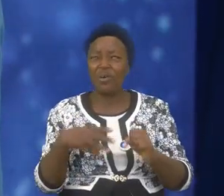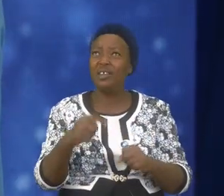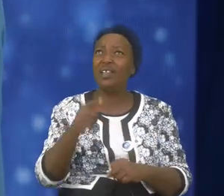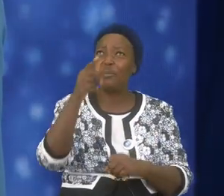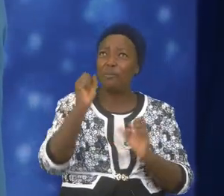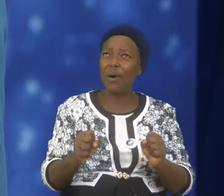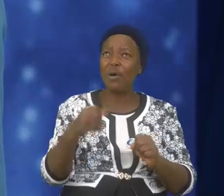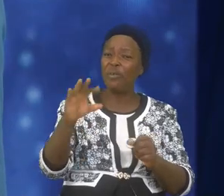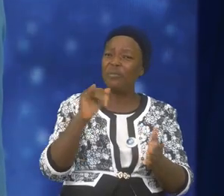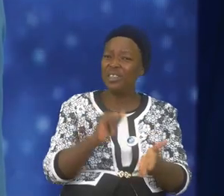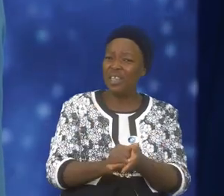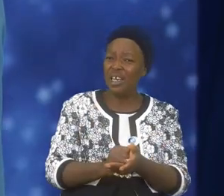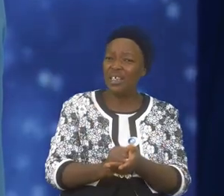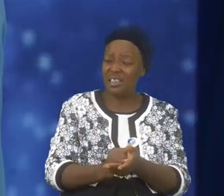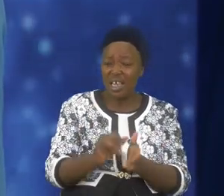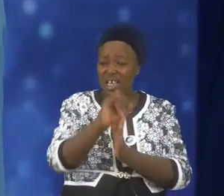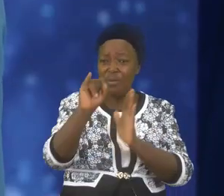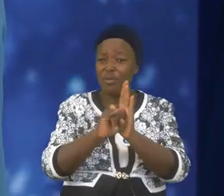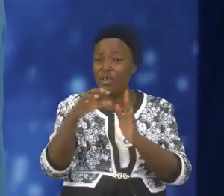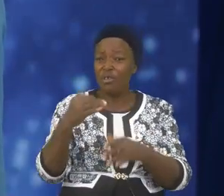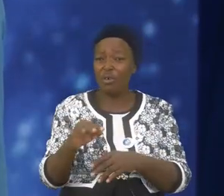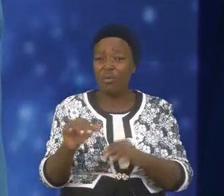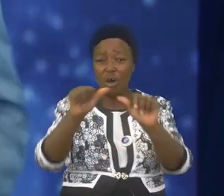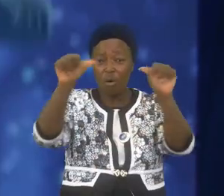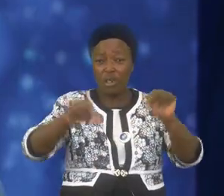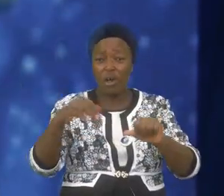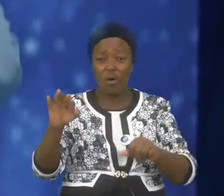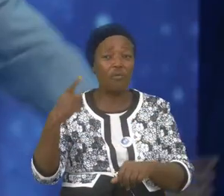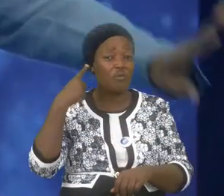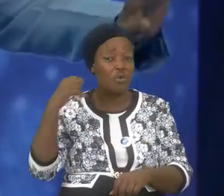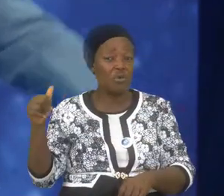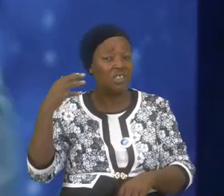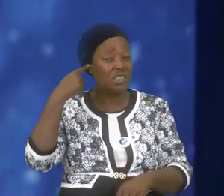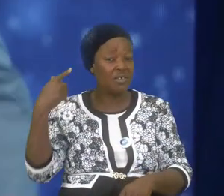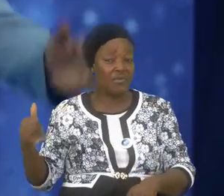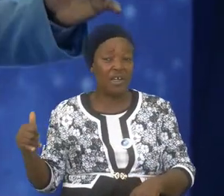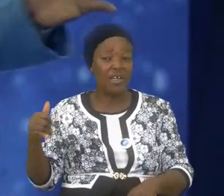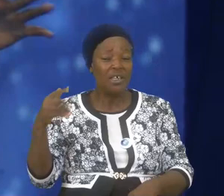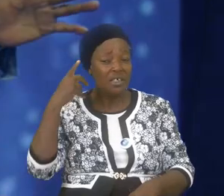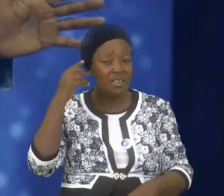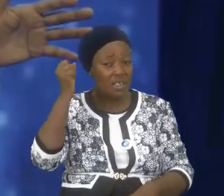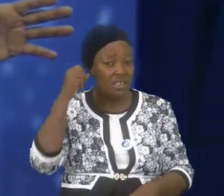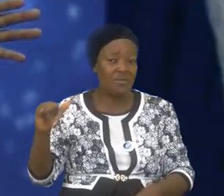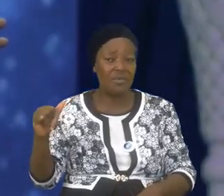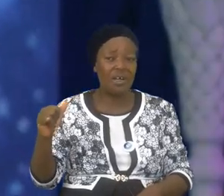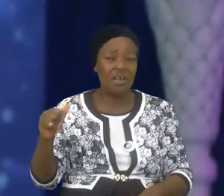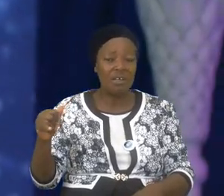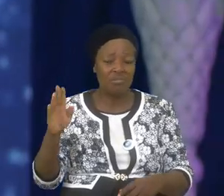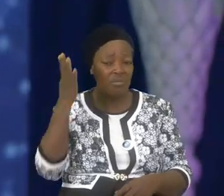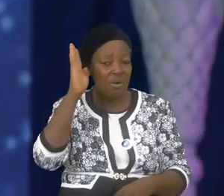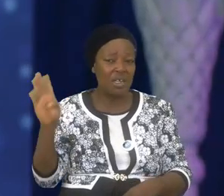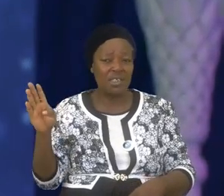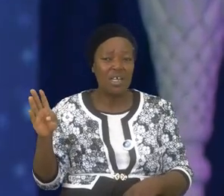silver, brass, iron, iron and clay, all power, all other